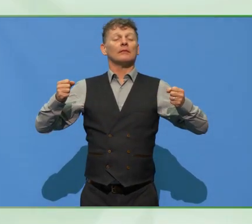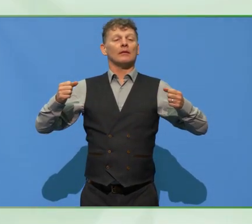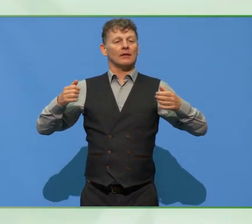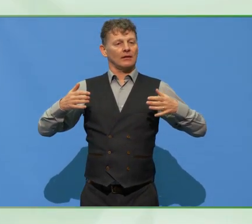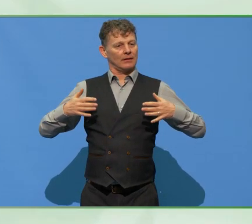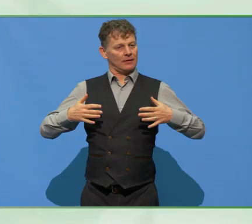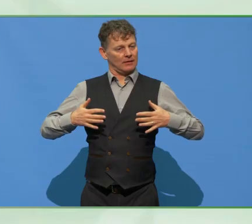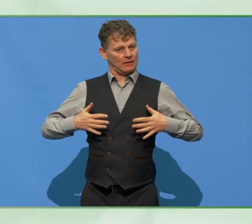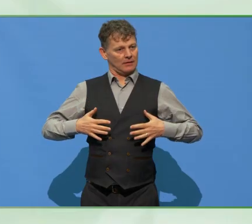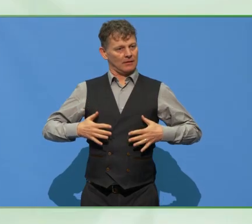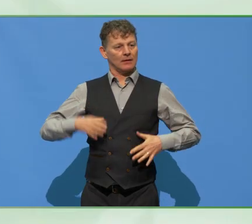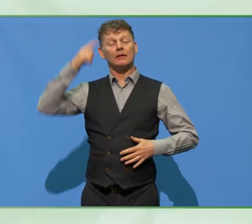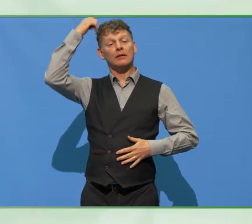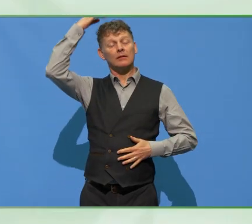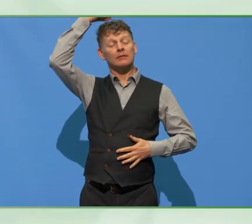and out.